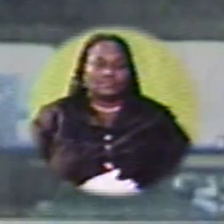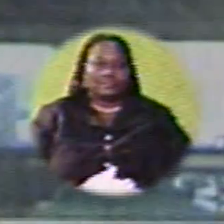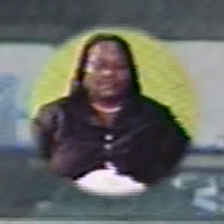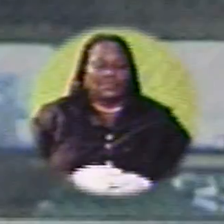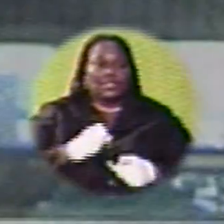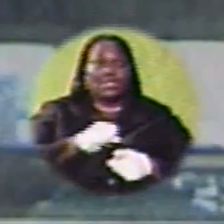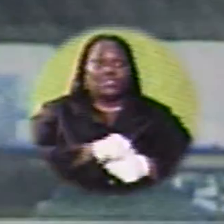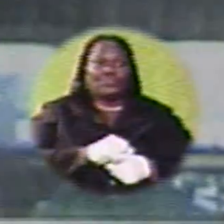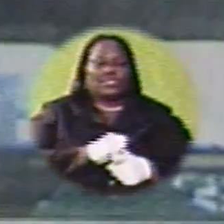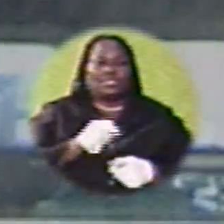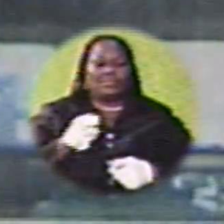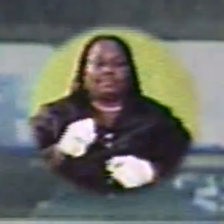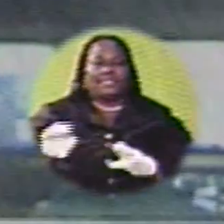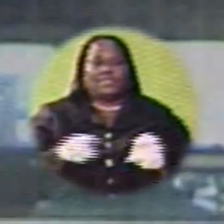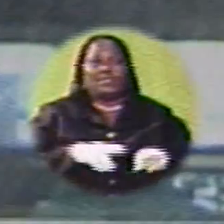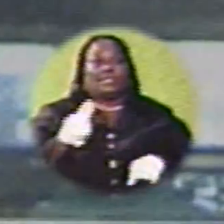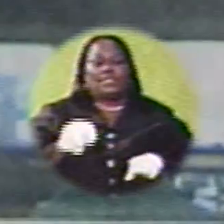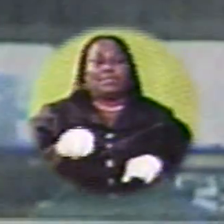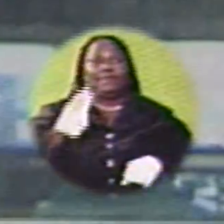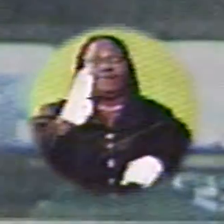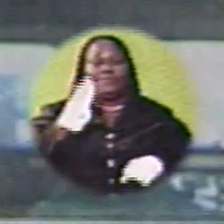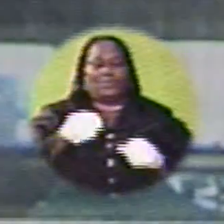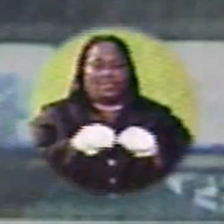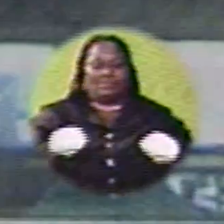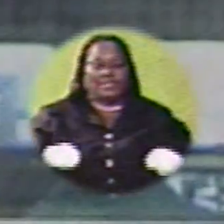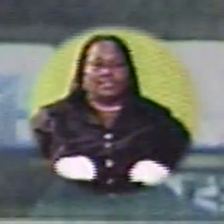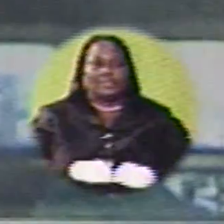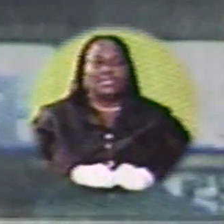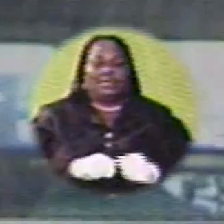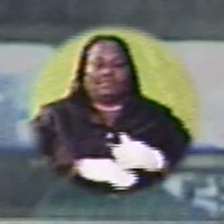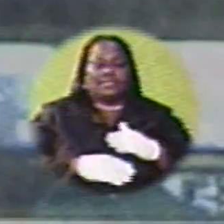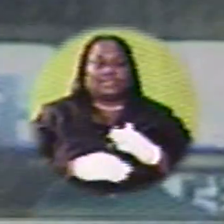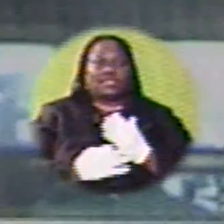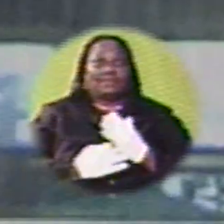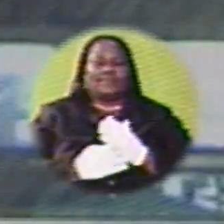Training will be done in four areas: basic, technical, professional, and expert.